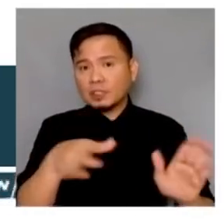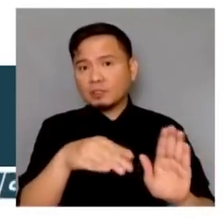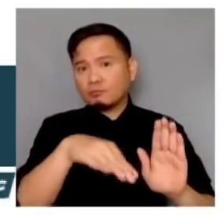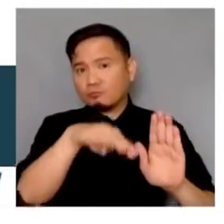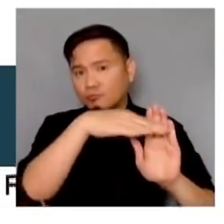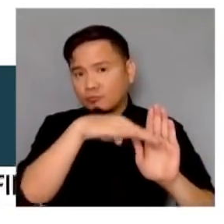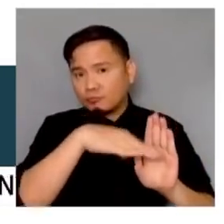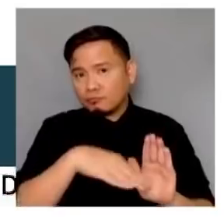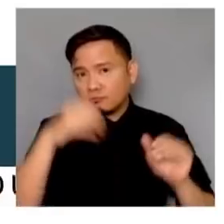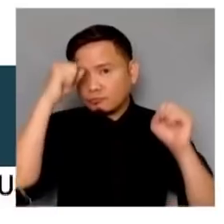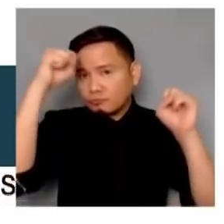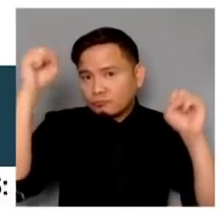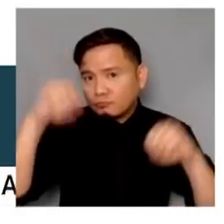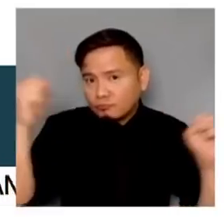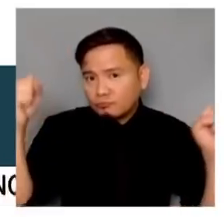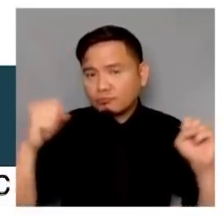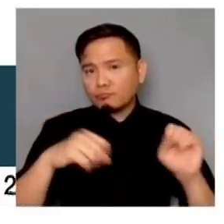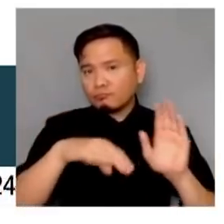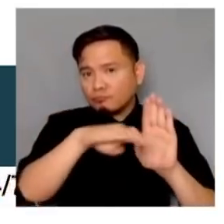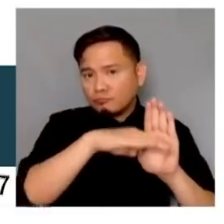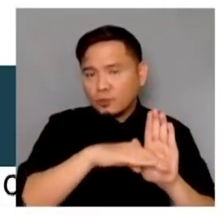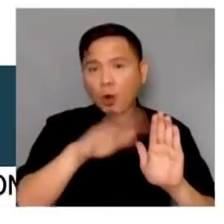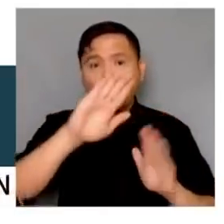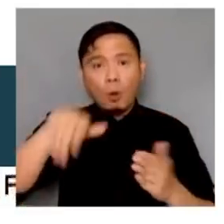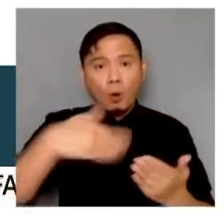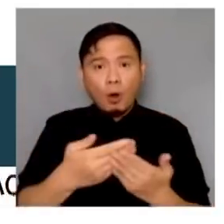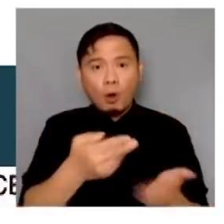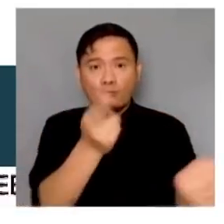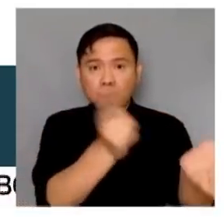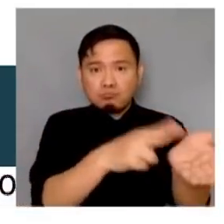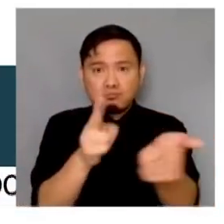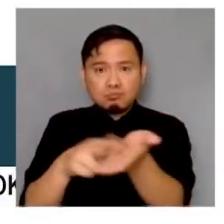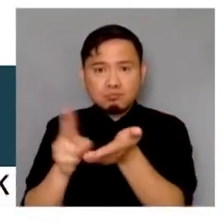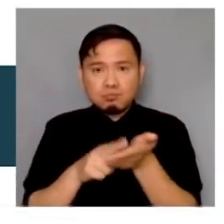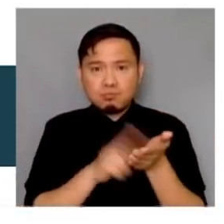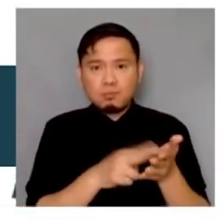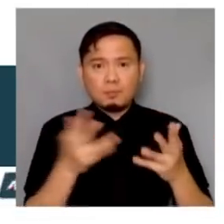the agreement, the agenda, and they signed on the agreement.